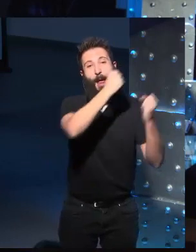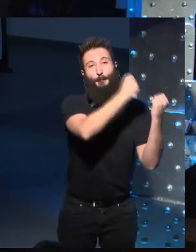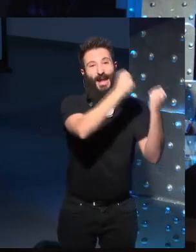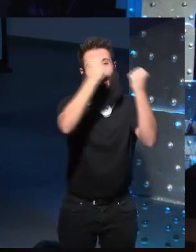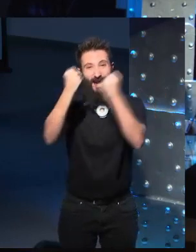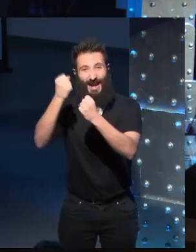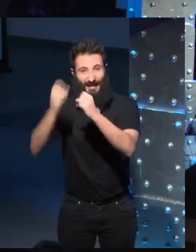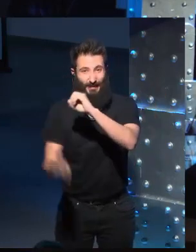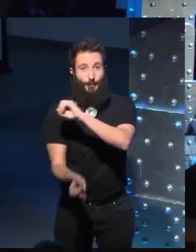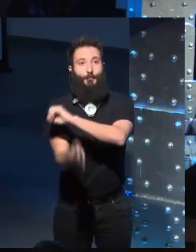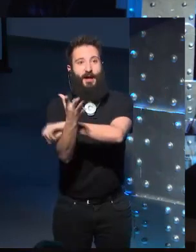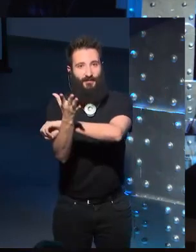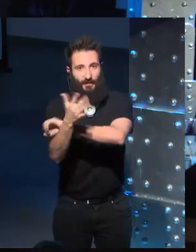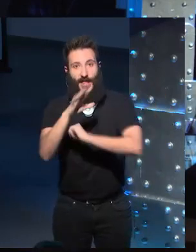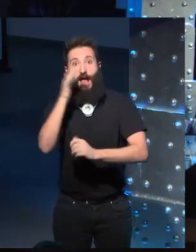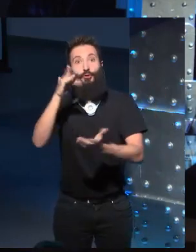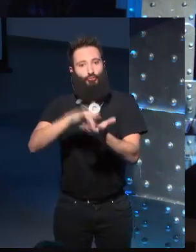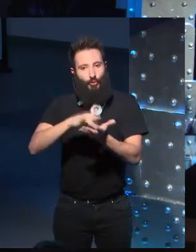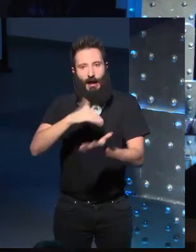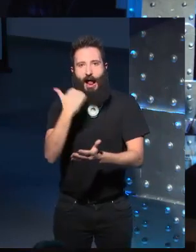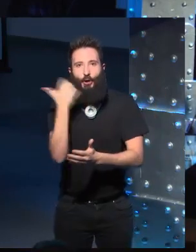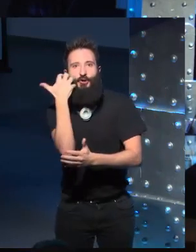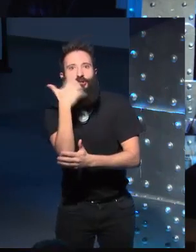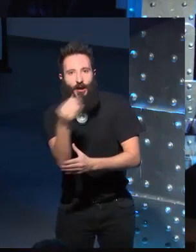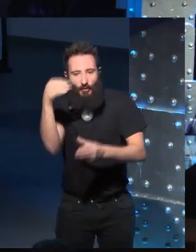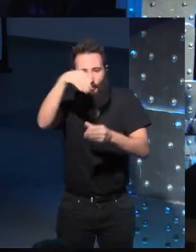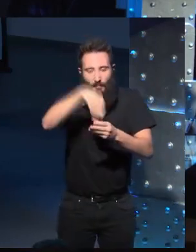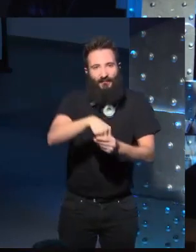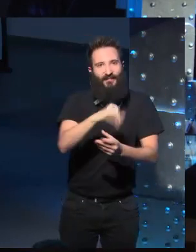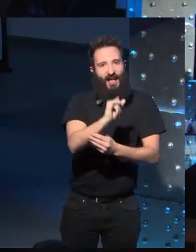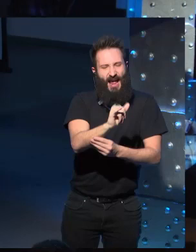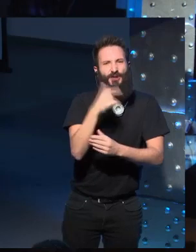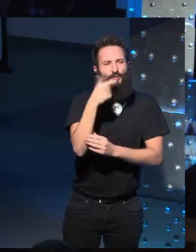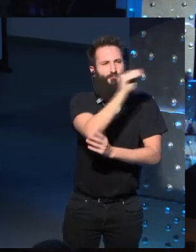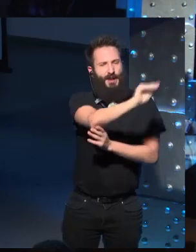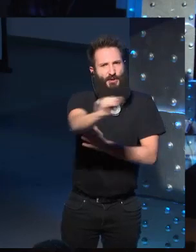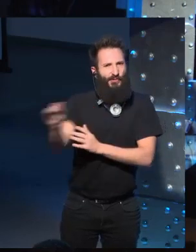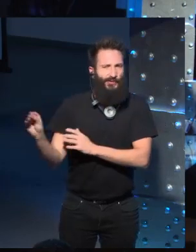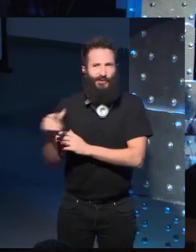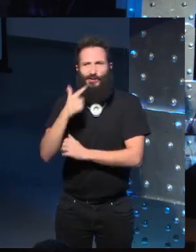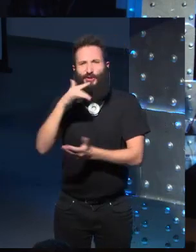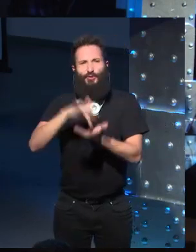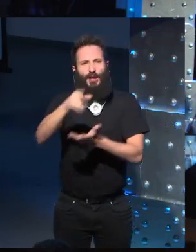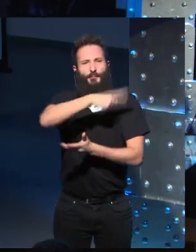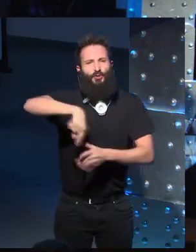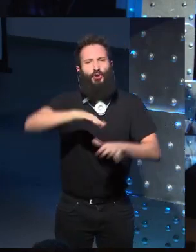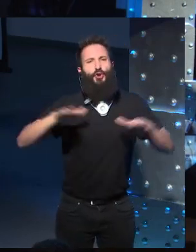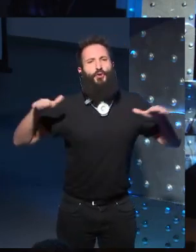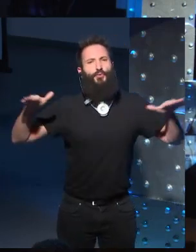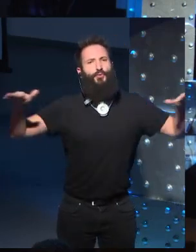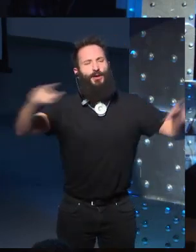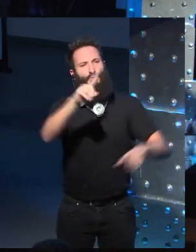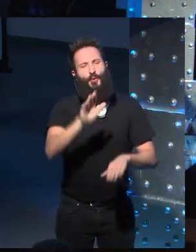inside. But what? Okay, question for you. Why are you not flying right now? Those who did physics, you don't